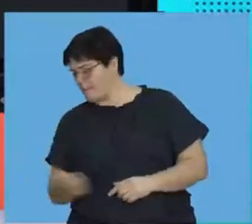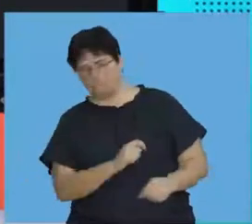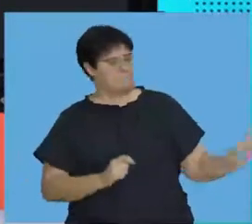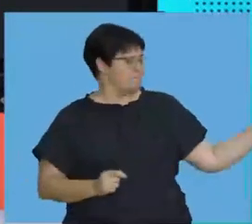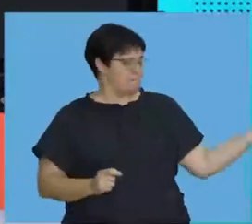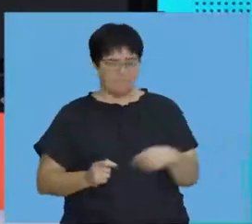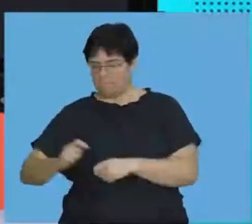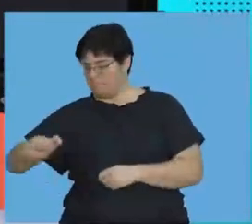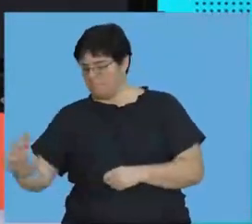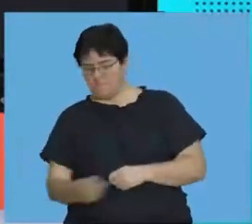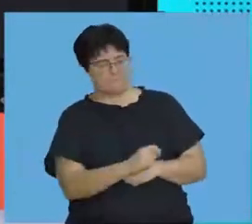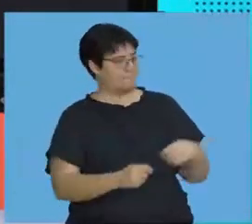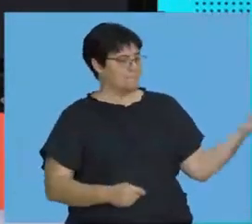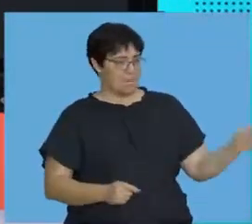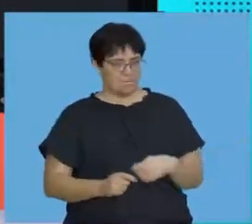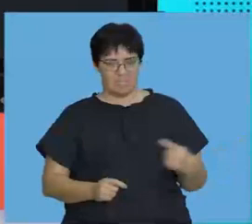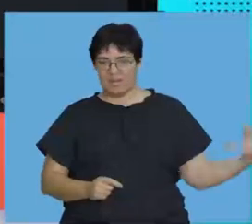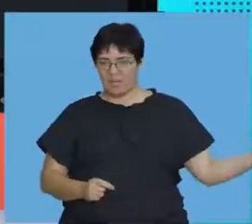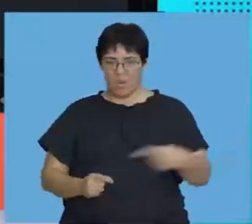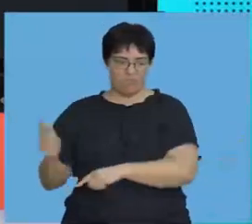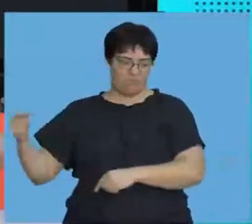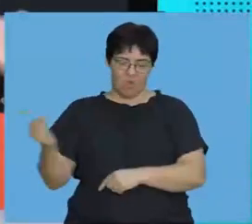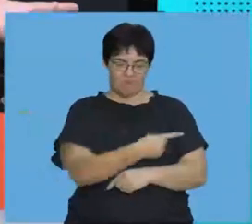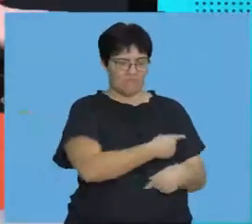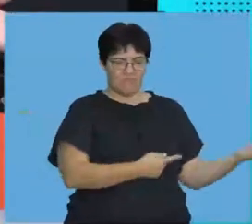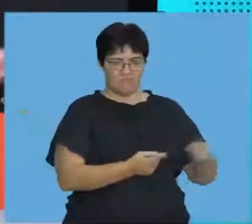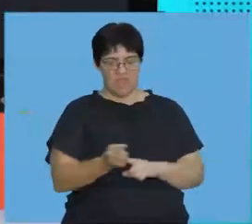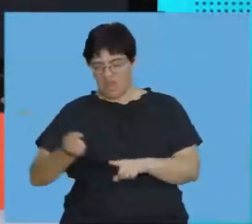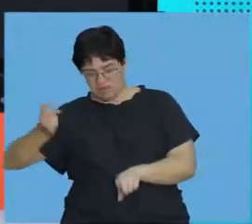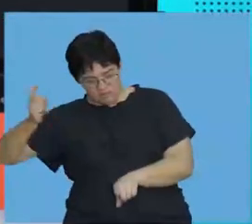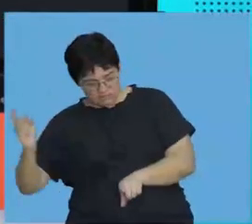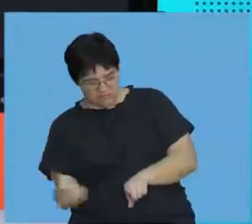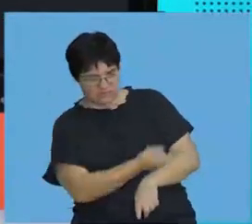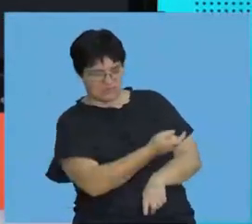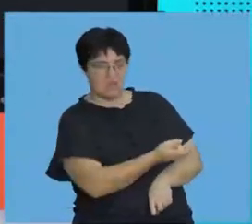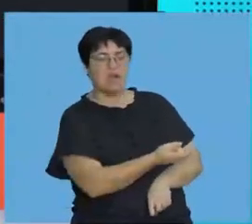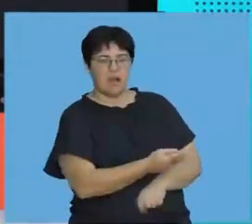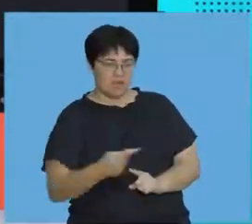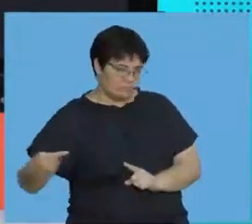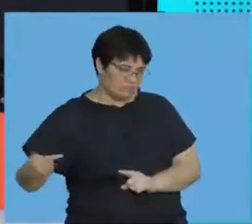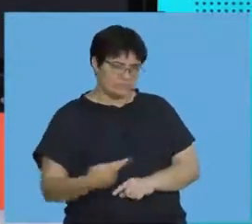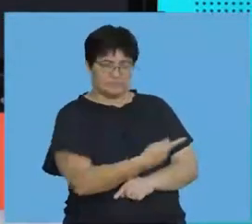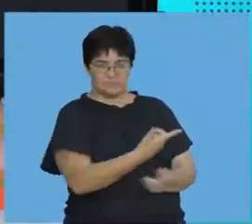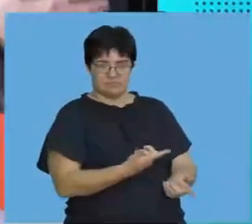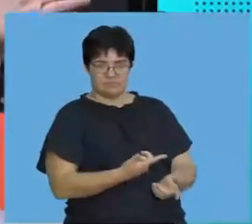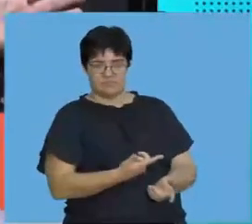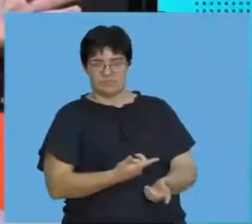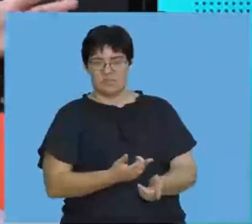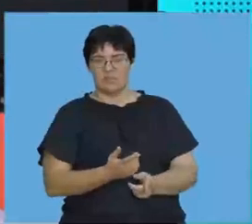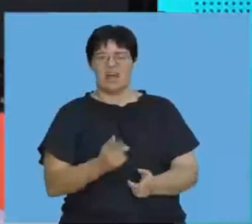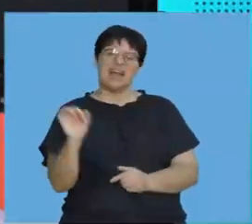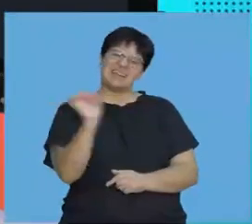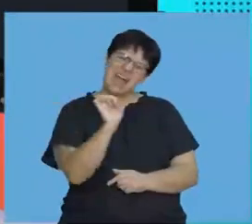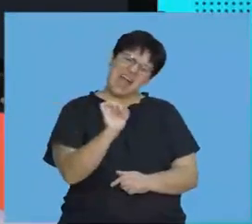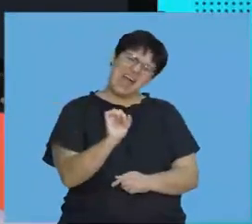ball being hit by a tennis racket, okay, it's going to change direction. The hockey stick that we've done before changes